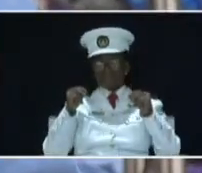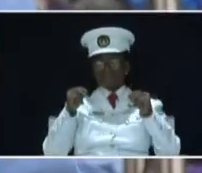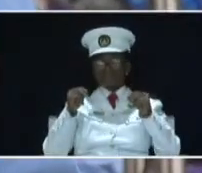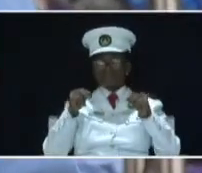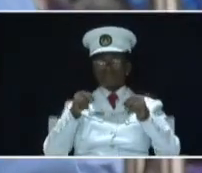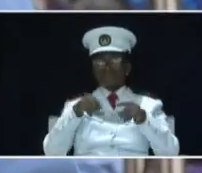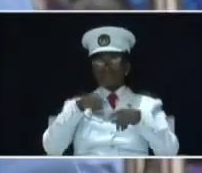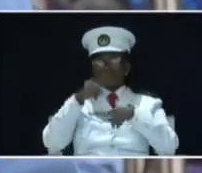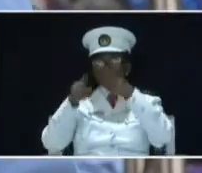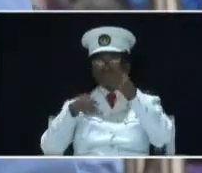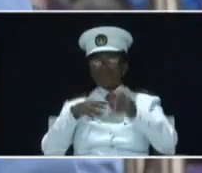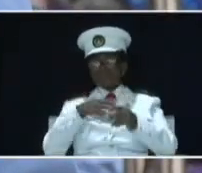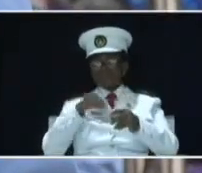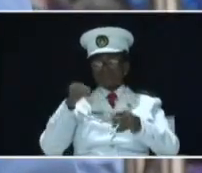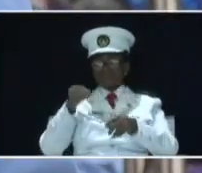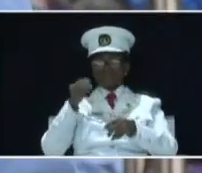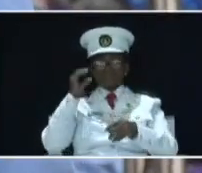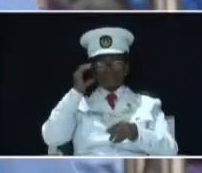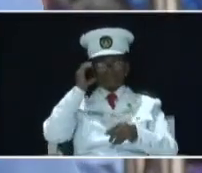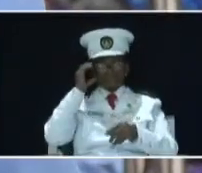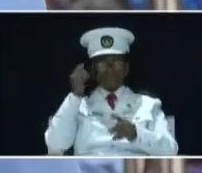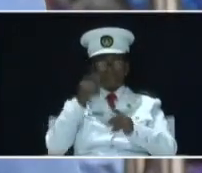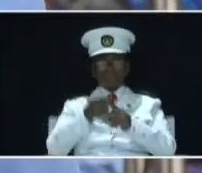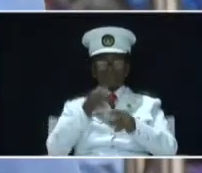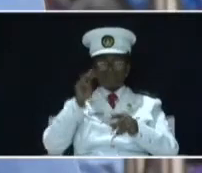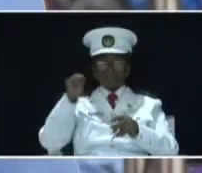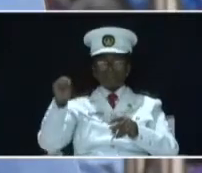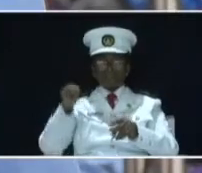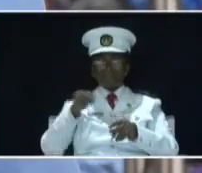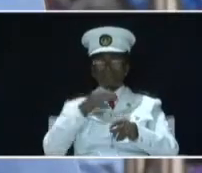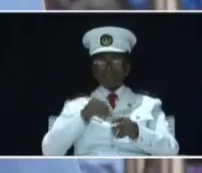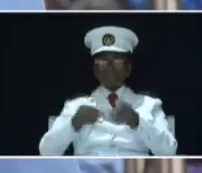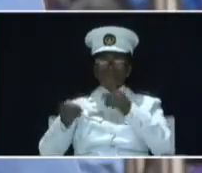"Go and hear from him and come and tell us."